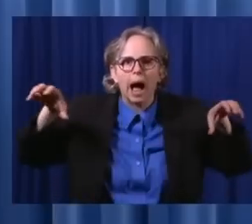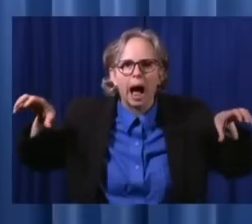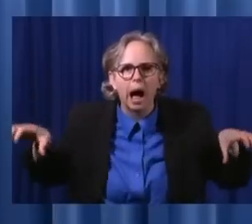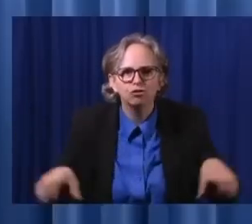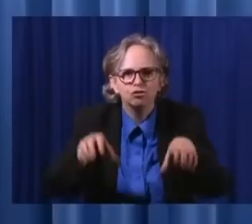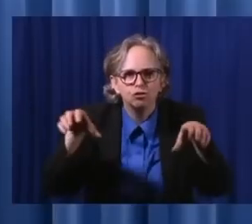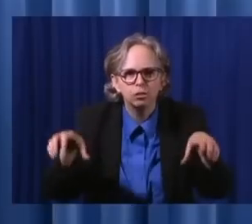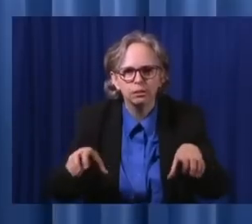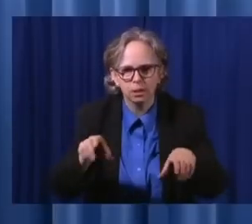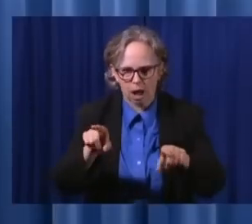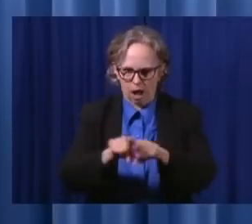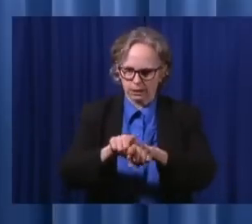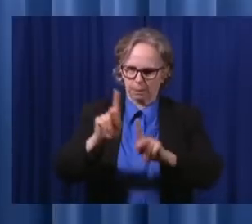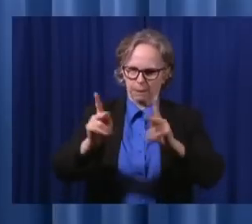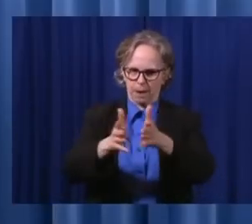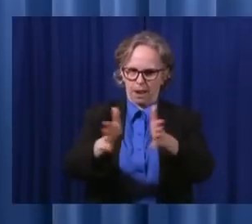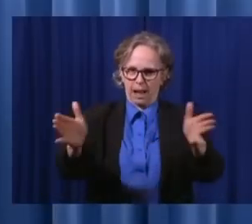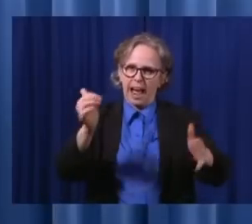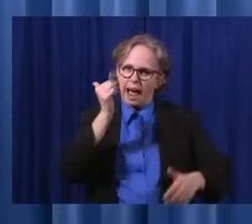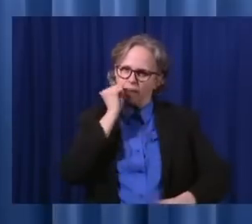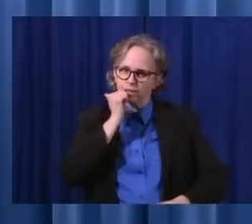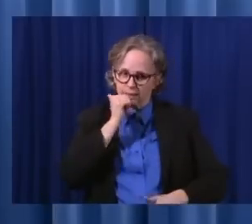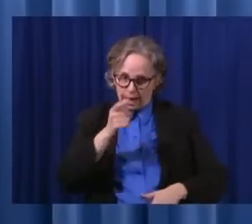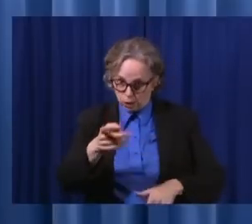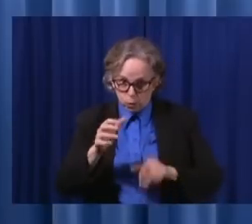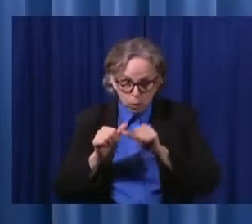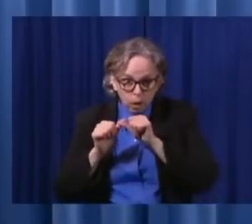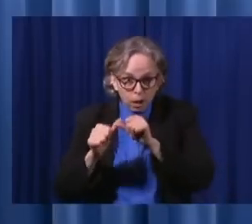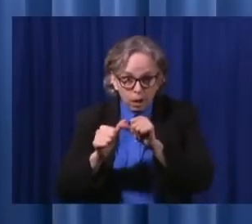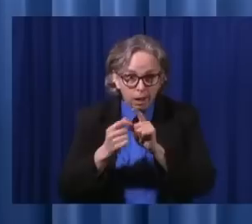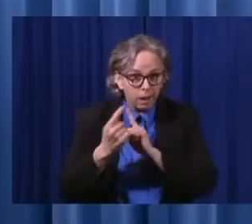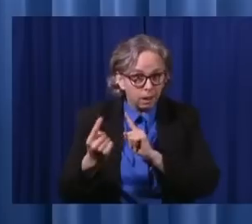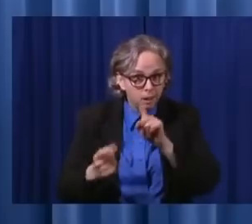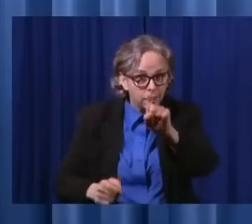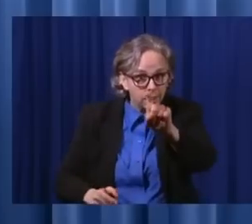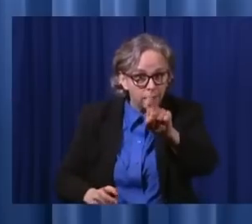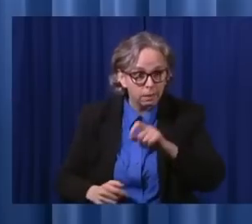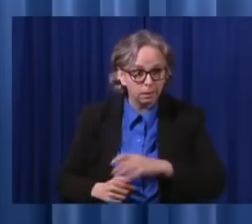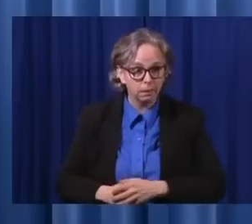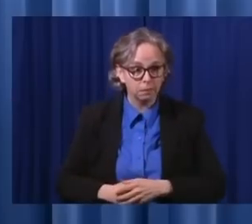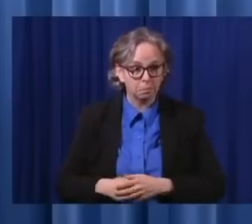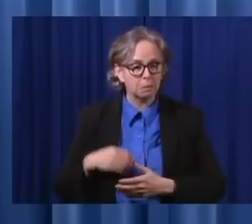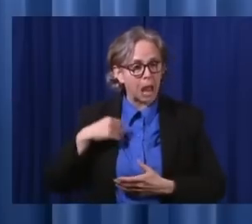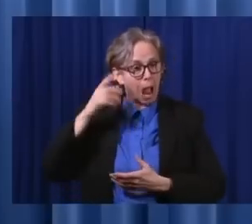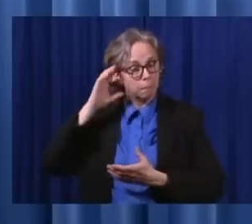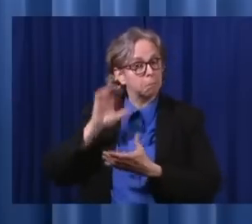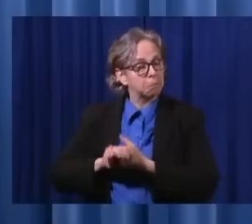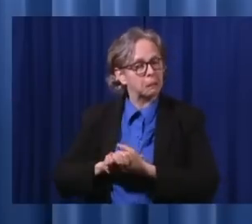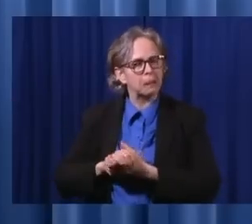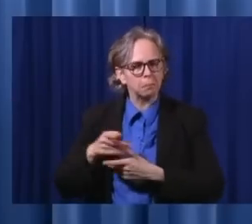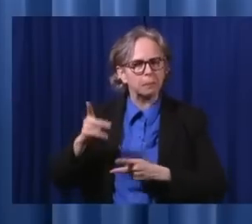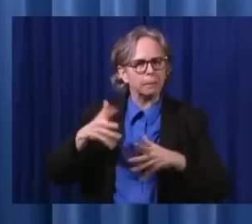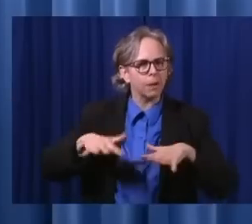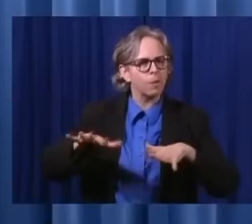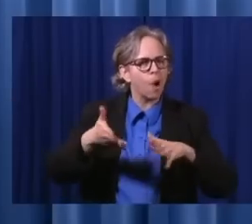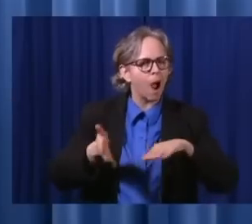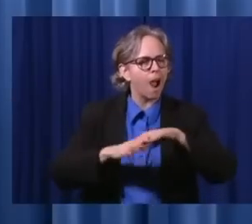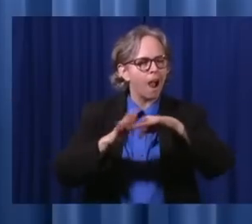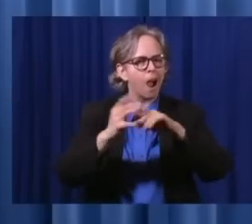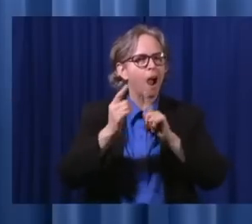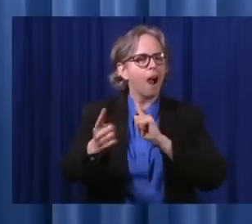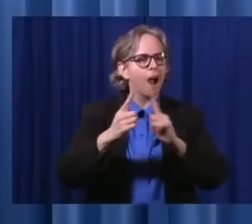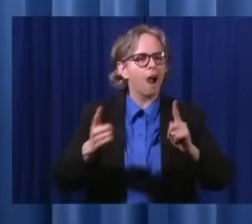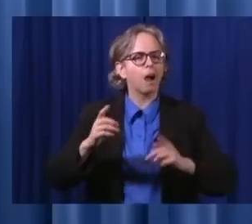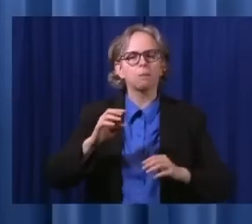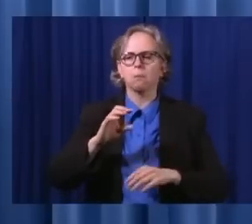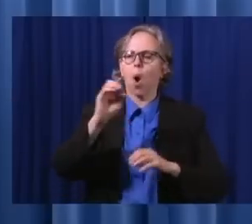Will they continue to keep the social distancing? I think most people will. I think most people understand in Ohio that